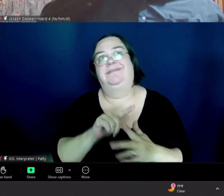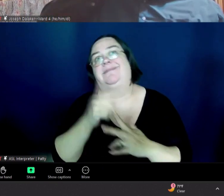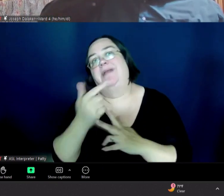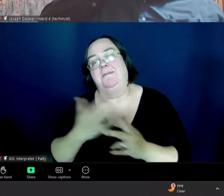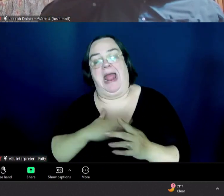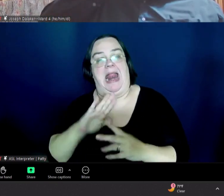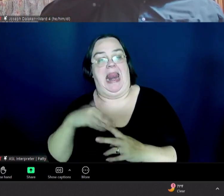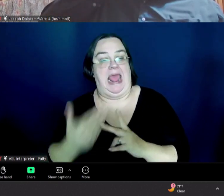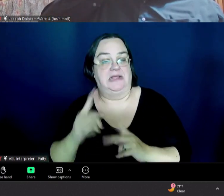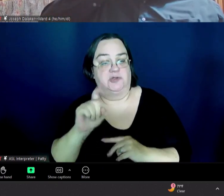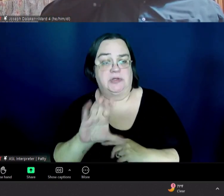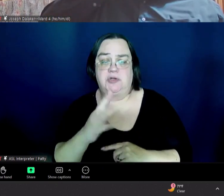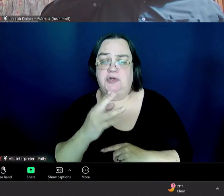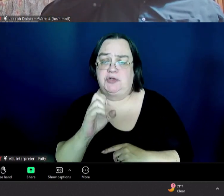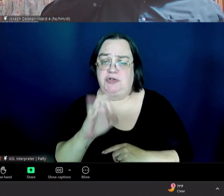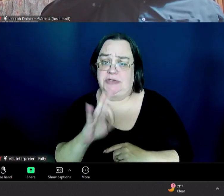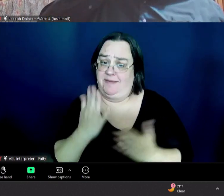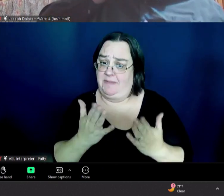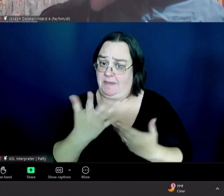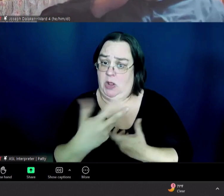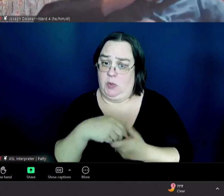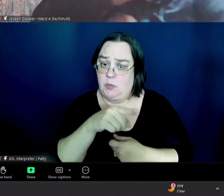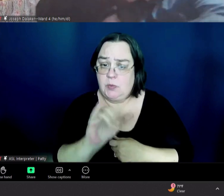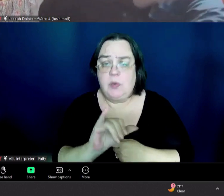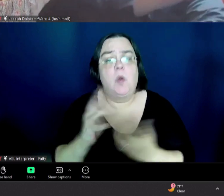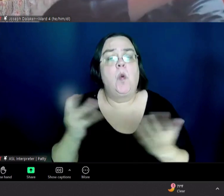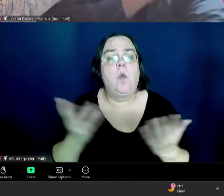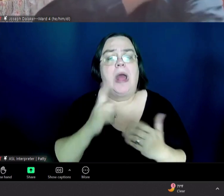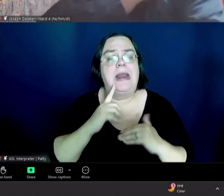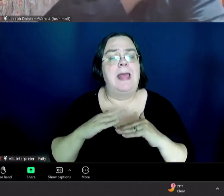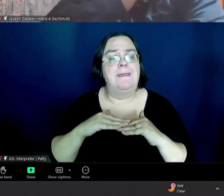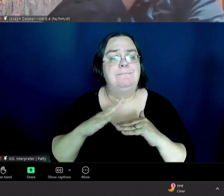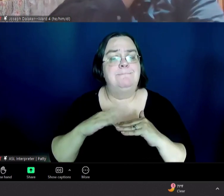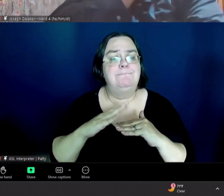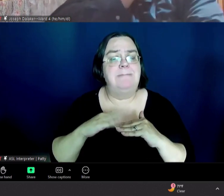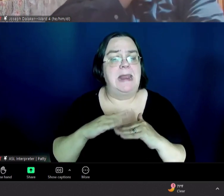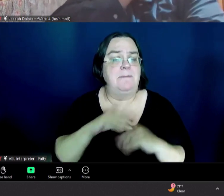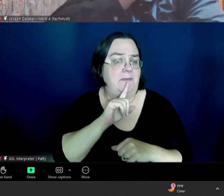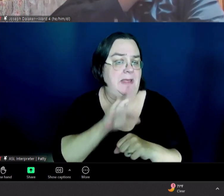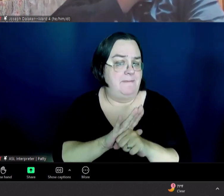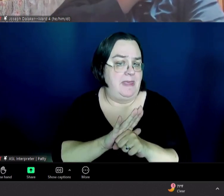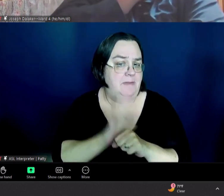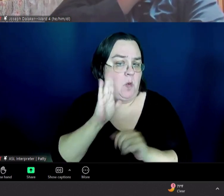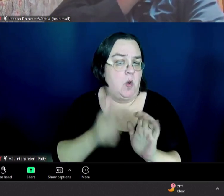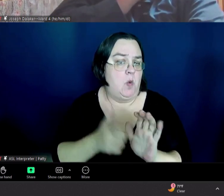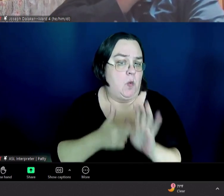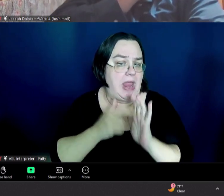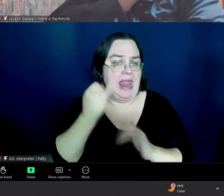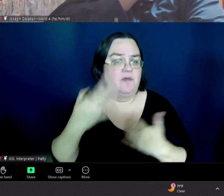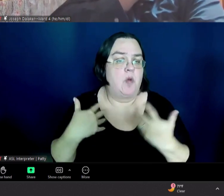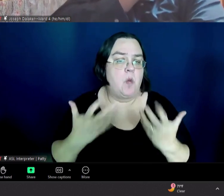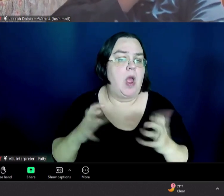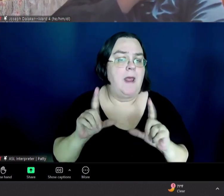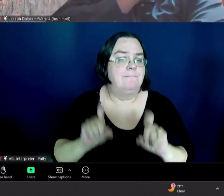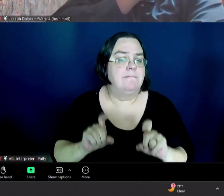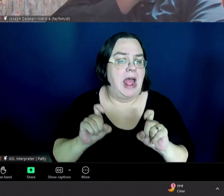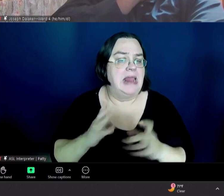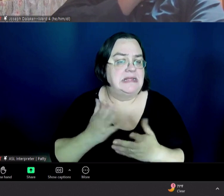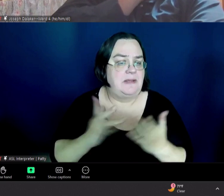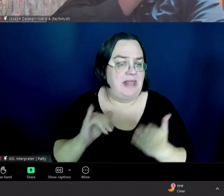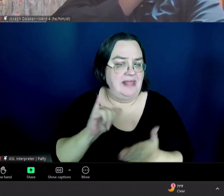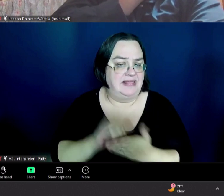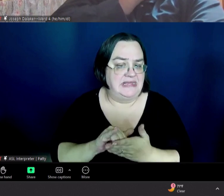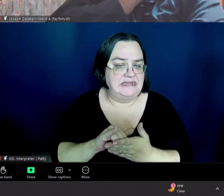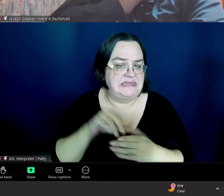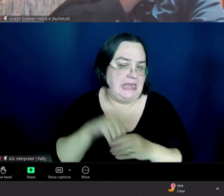this might be including you as well as, what is the minimum commitment that we would have to make if we wanted to pilot something like this in town? So